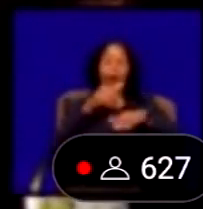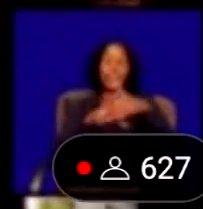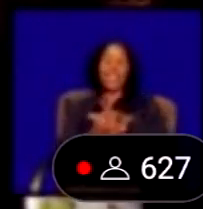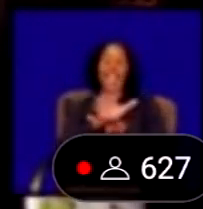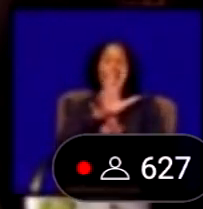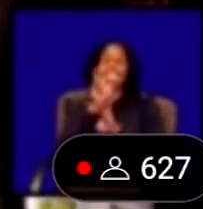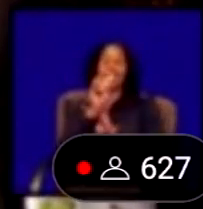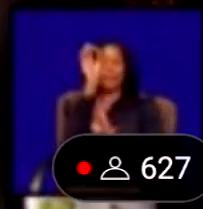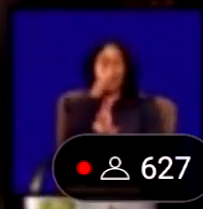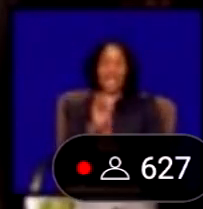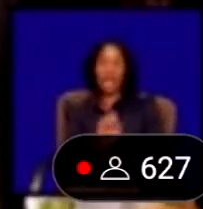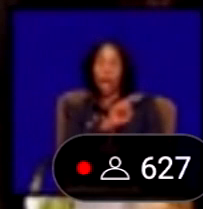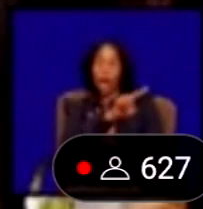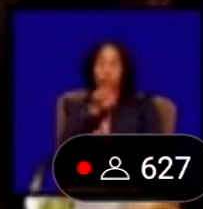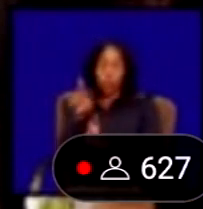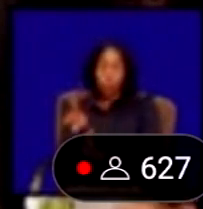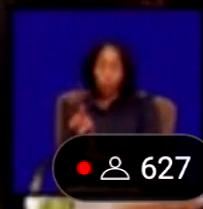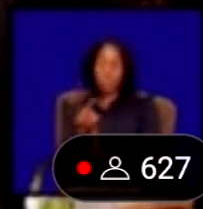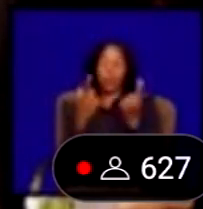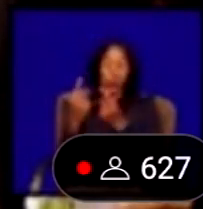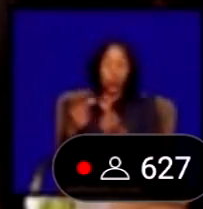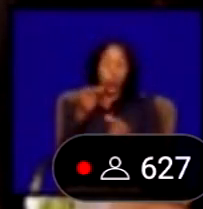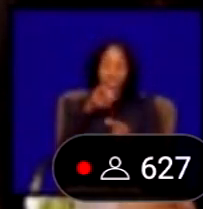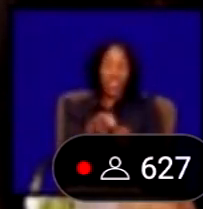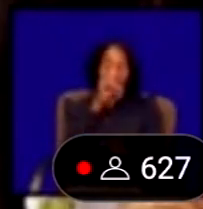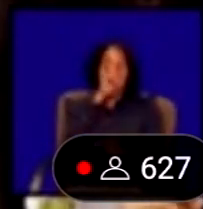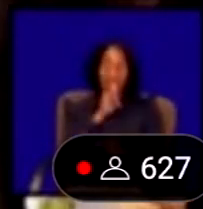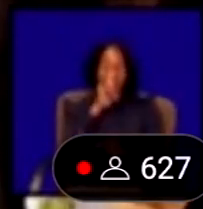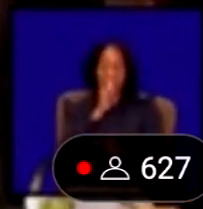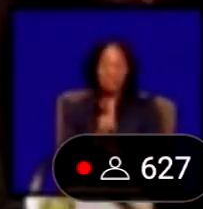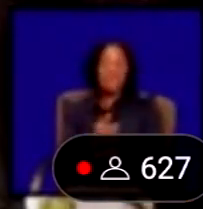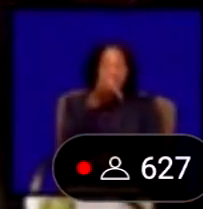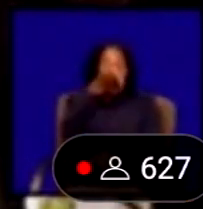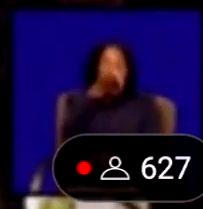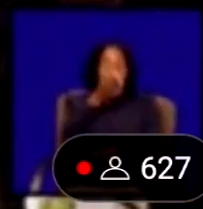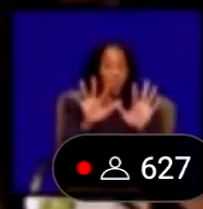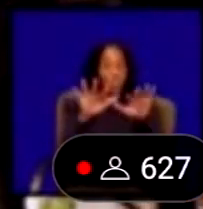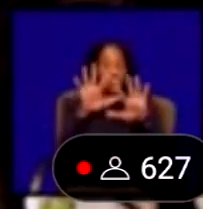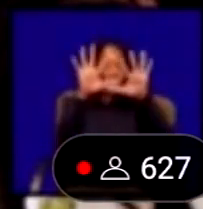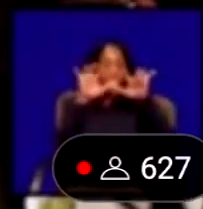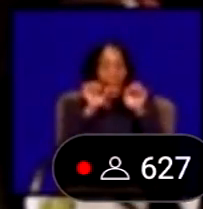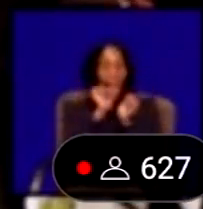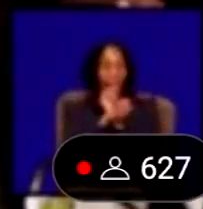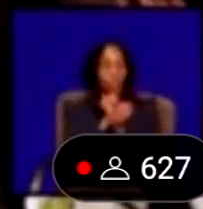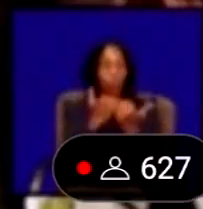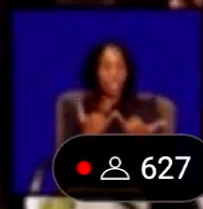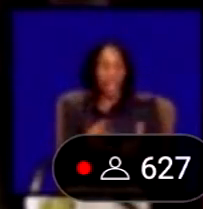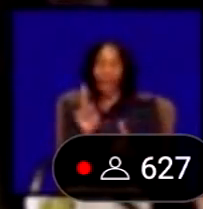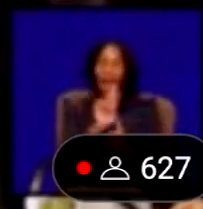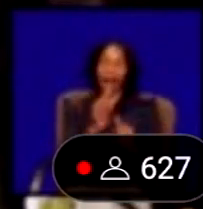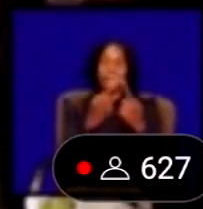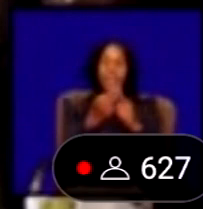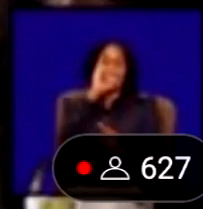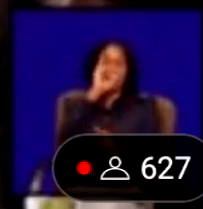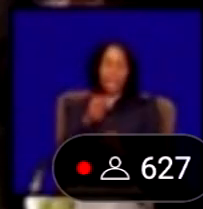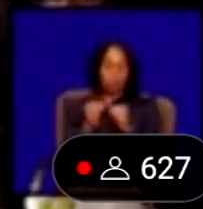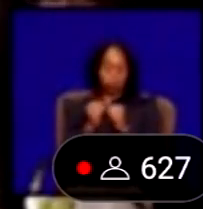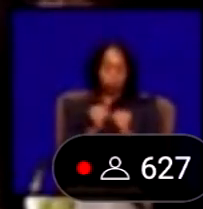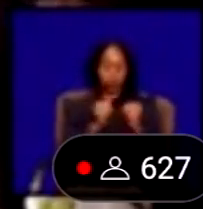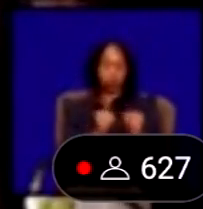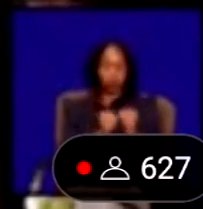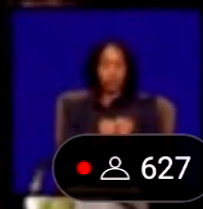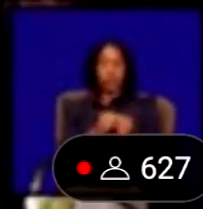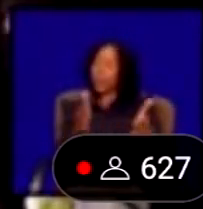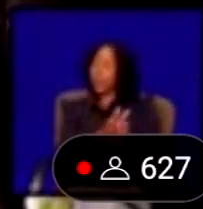who perpetrated these crimes are not in jail today, but you still keep Mr. Becky Cele here as